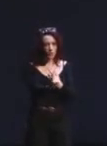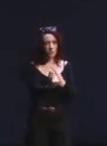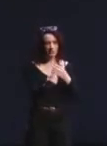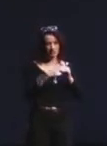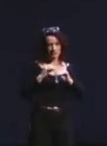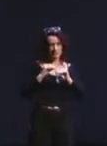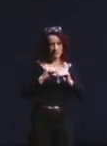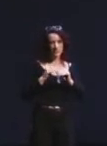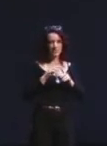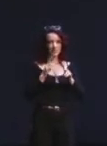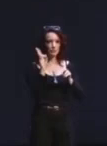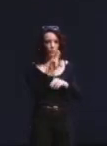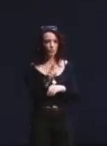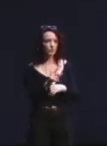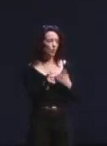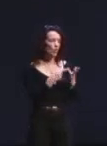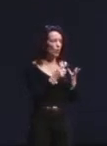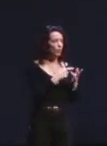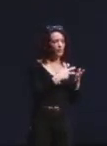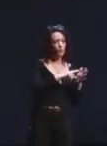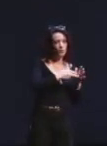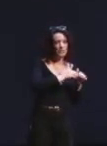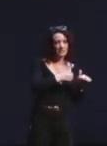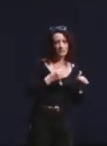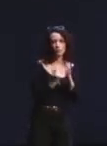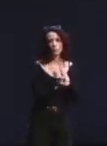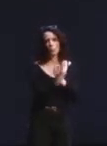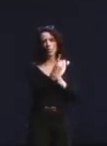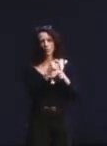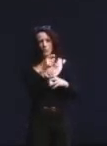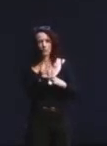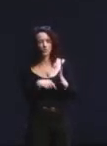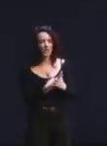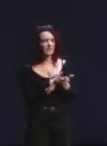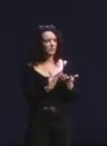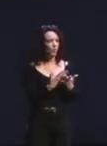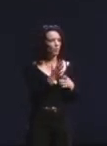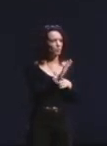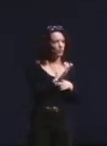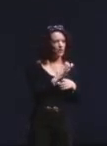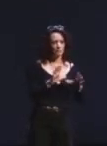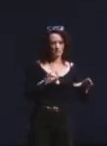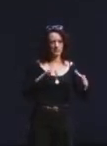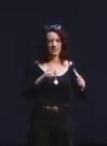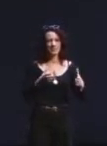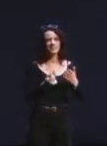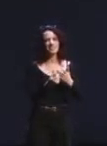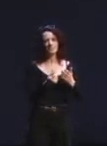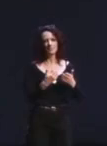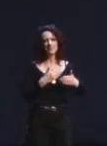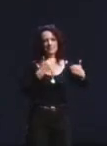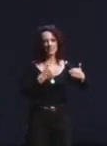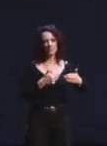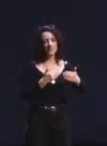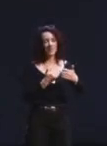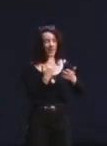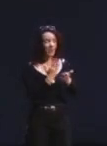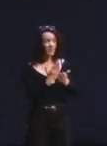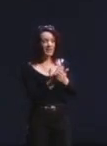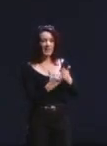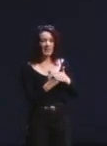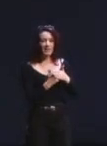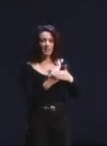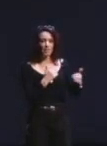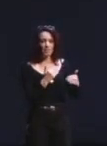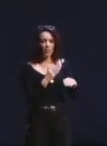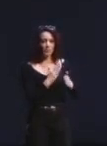access opportunities through other organisations, one-off projects, or programmes, but in the most part, those projects